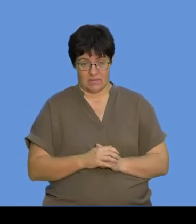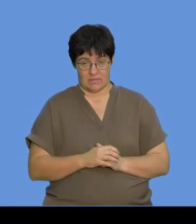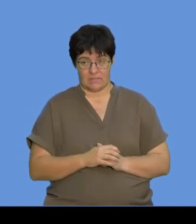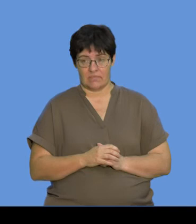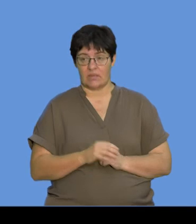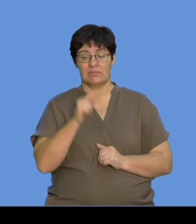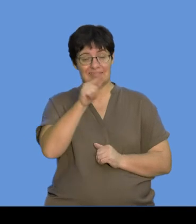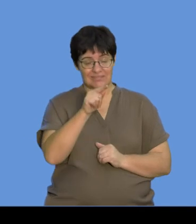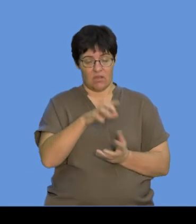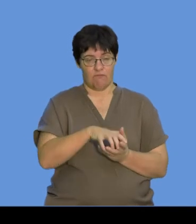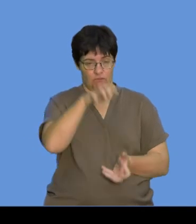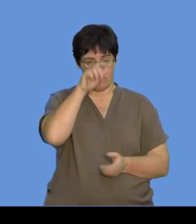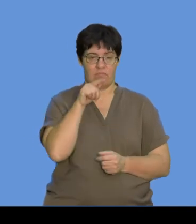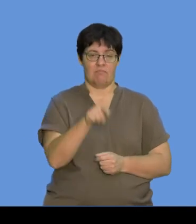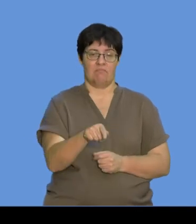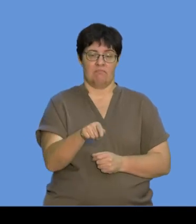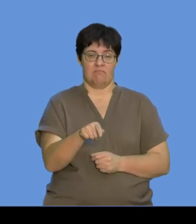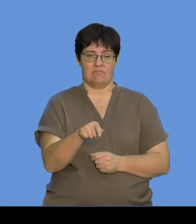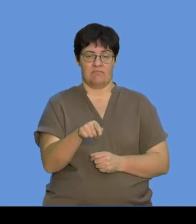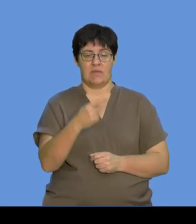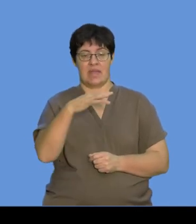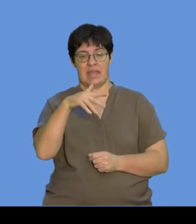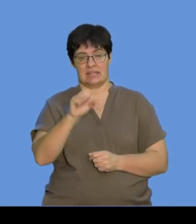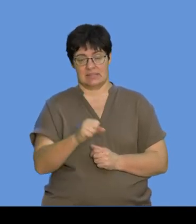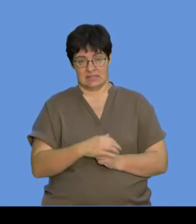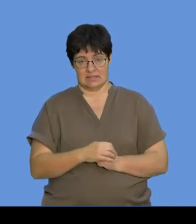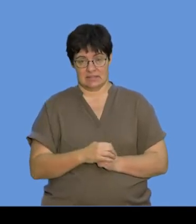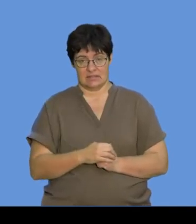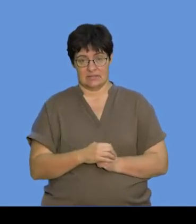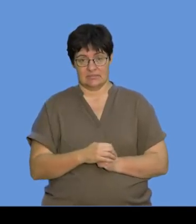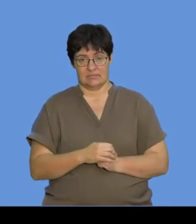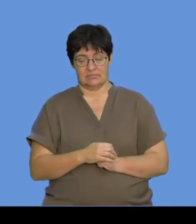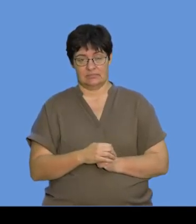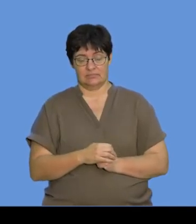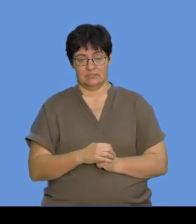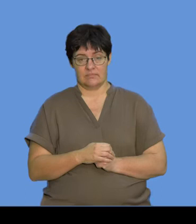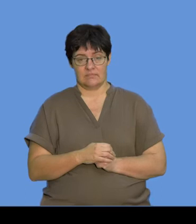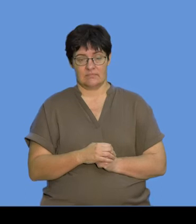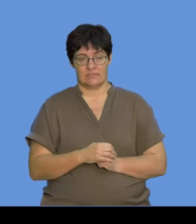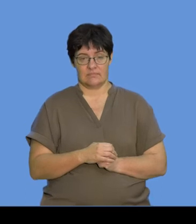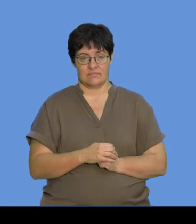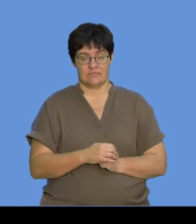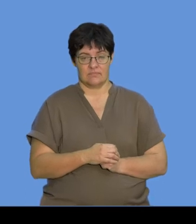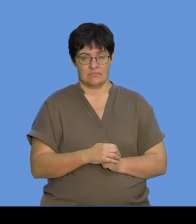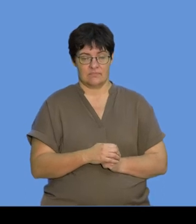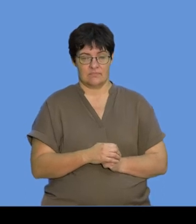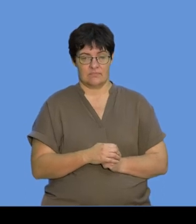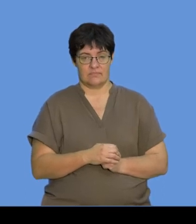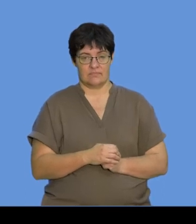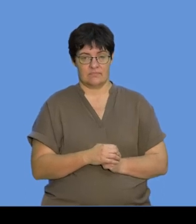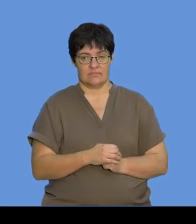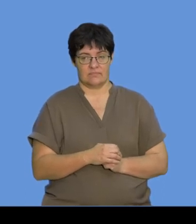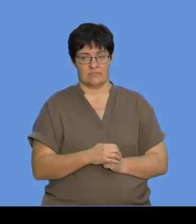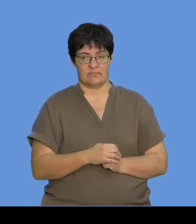volume of gas, okay? This is volume of gas